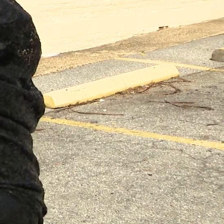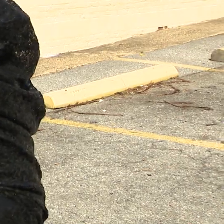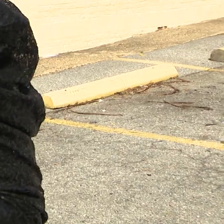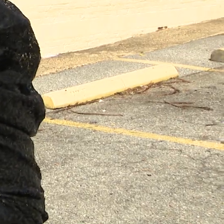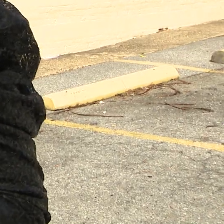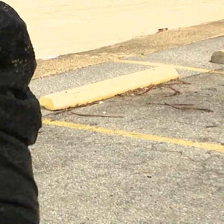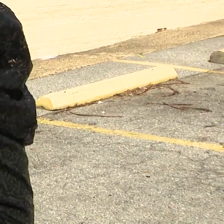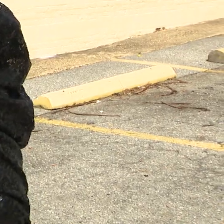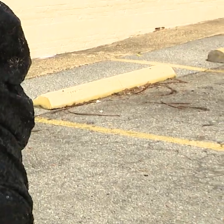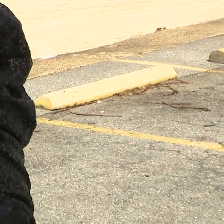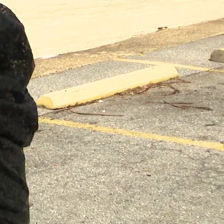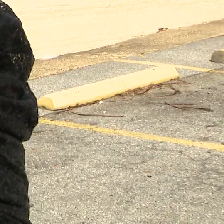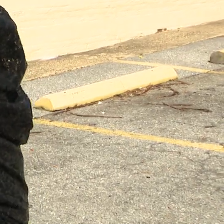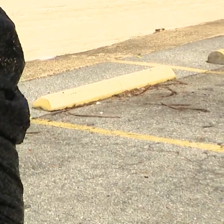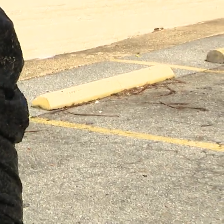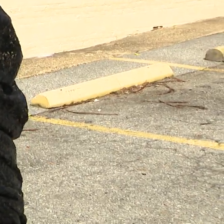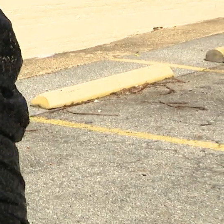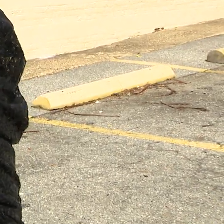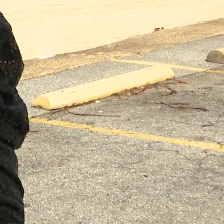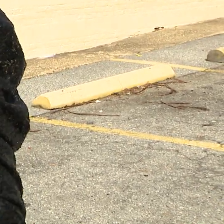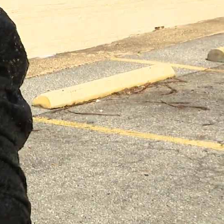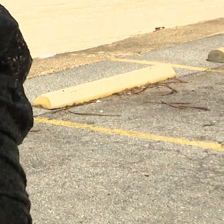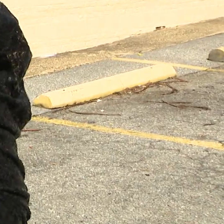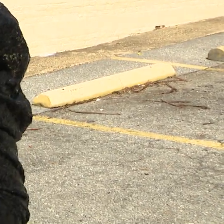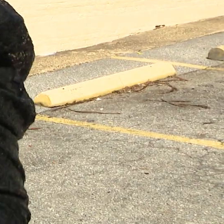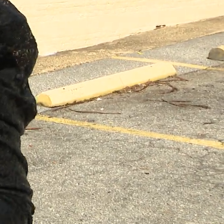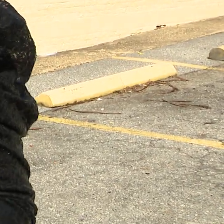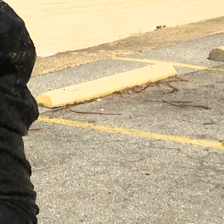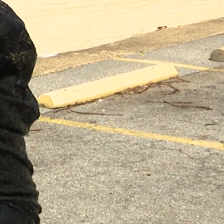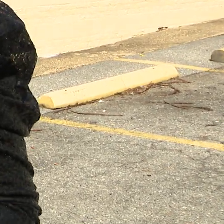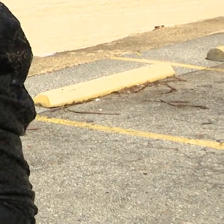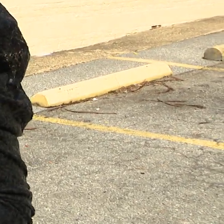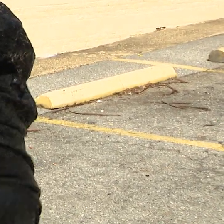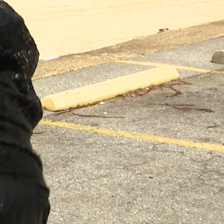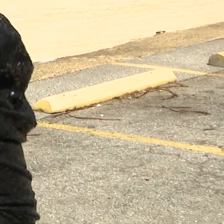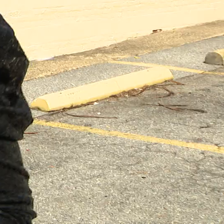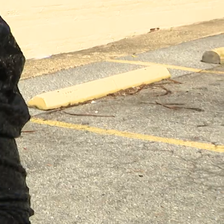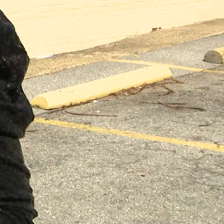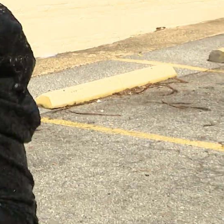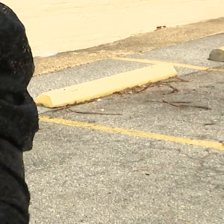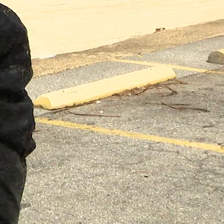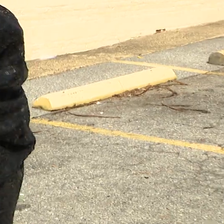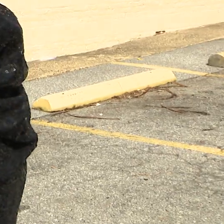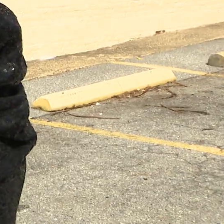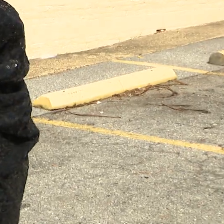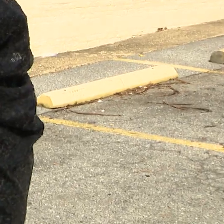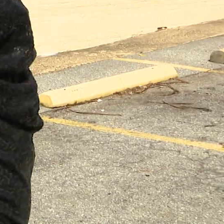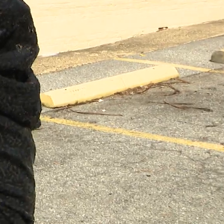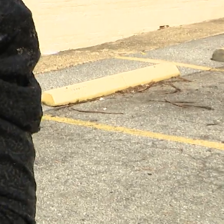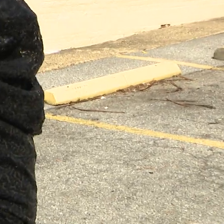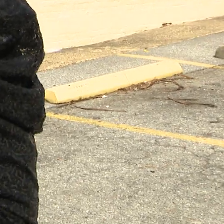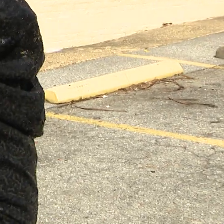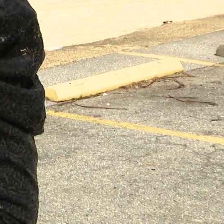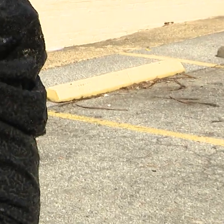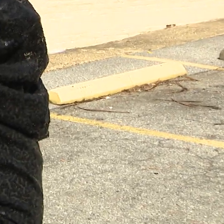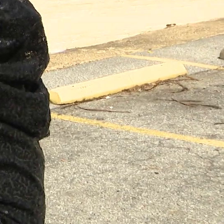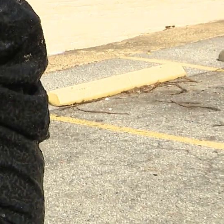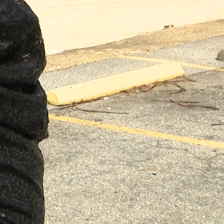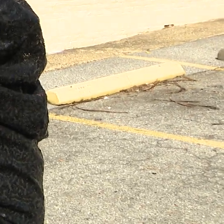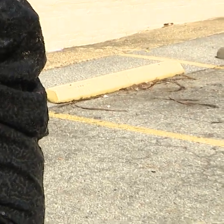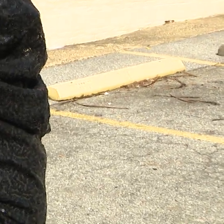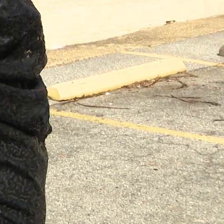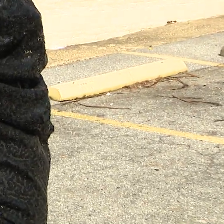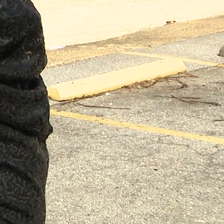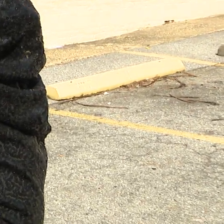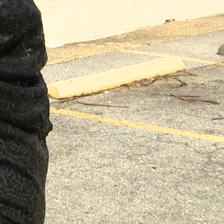nothing but a blessing to be able to purchase a building in a pandemic, surviving a pandemic. So I am utterly grateful